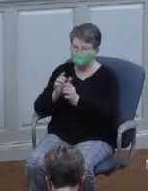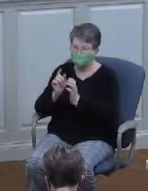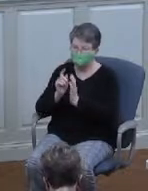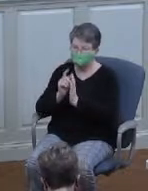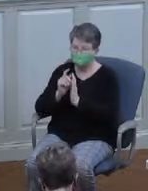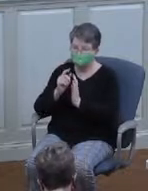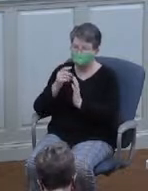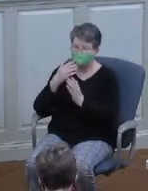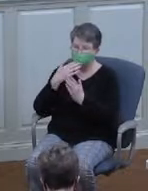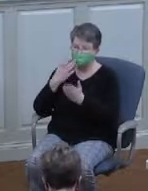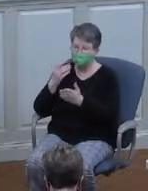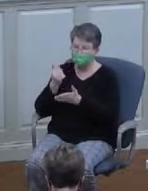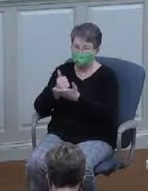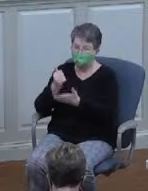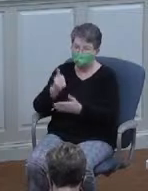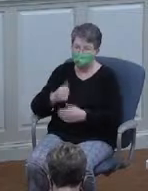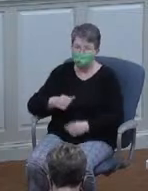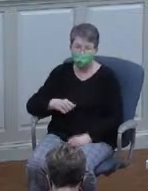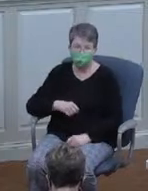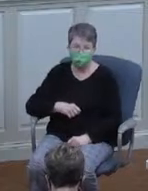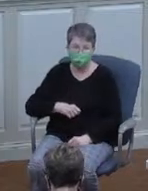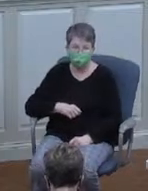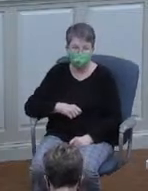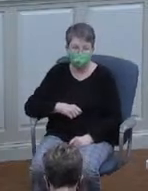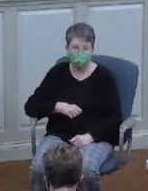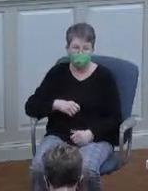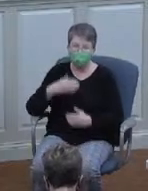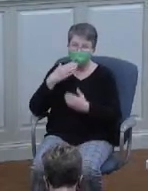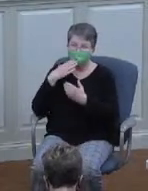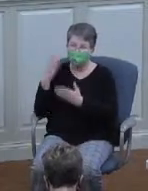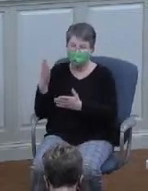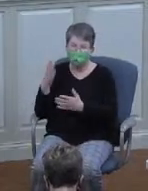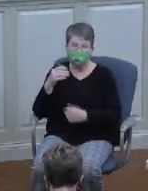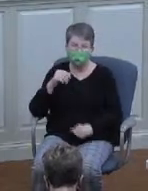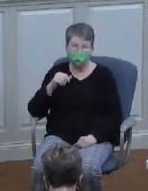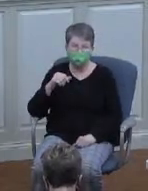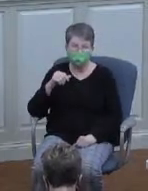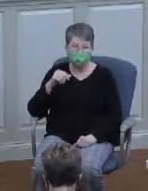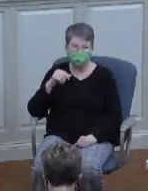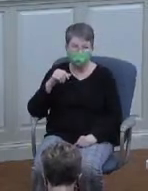Thank you. Amen. Amen. Thank you, ma'am.